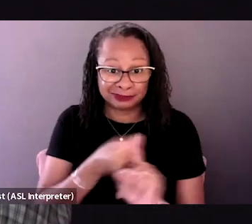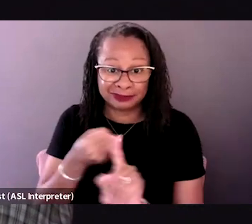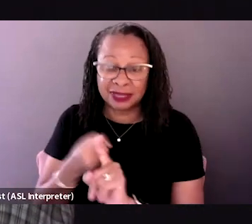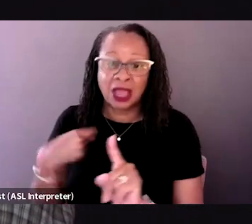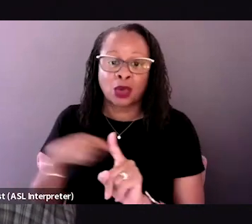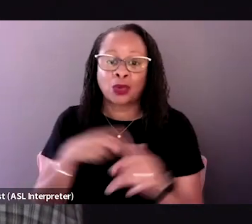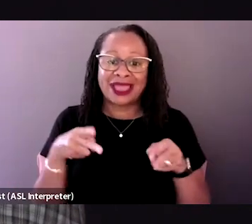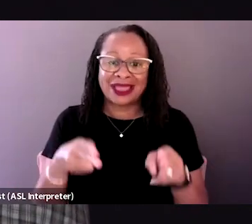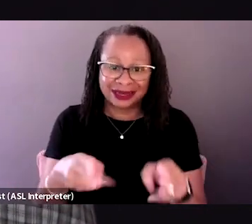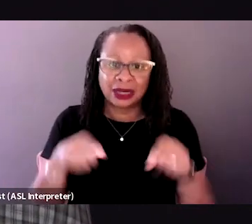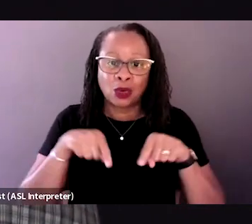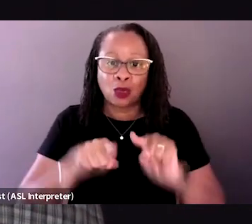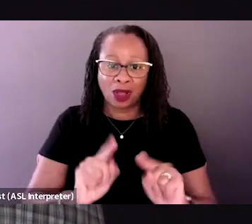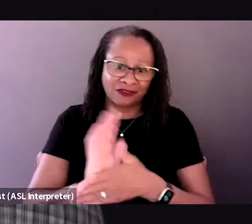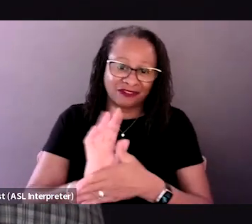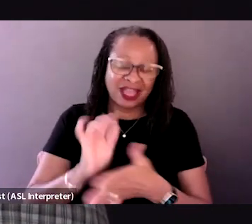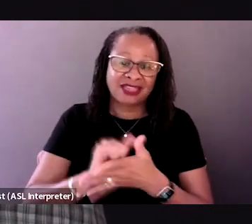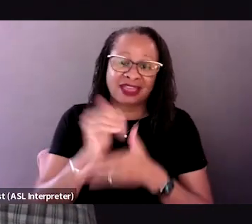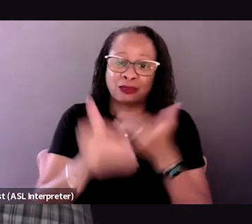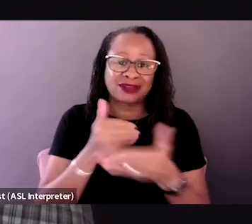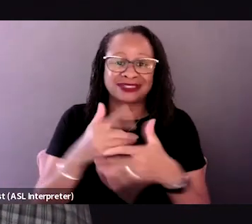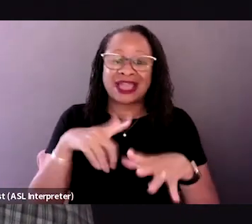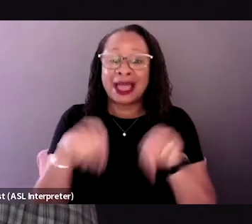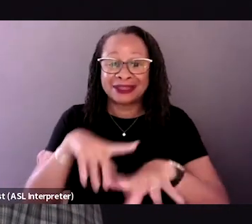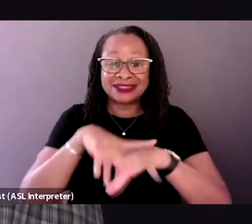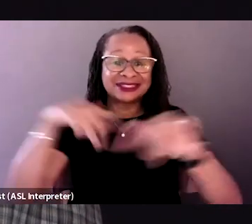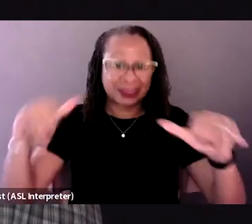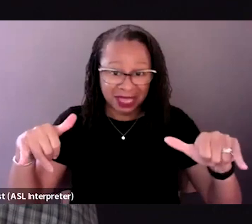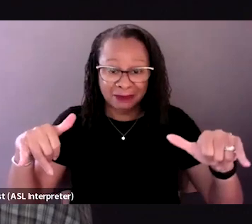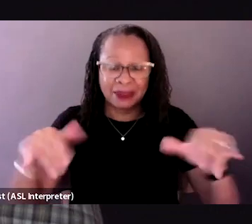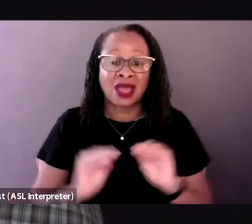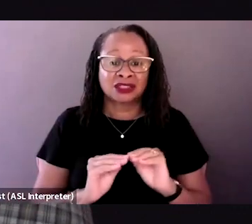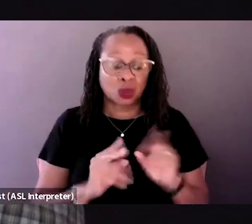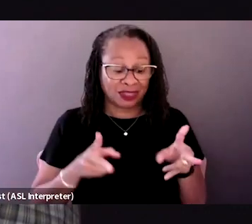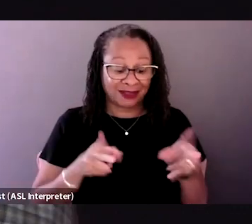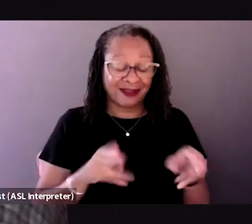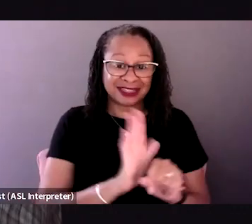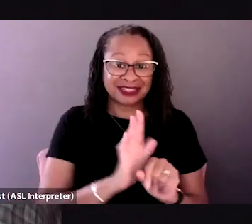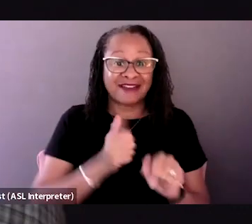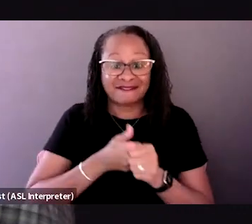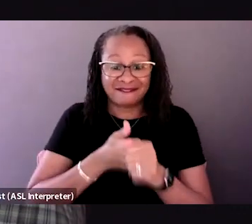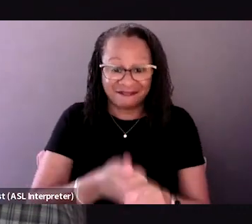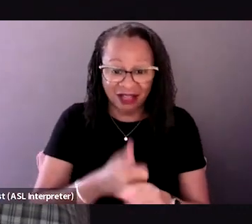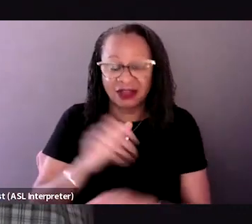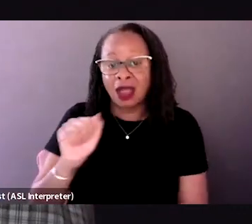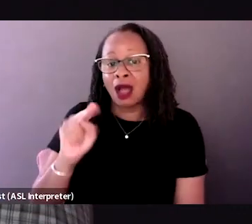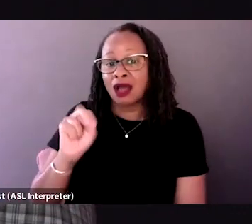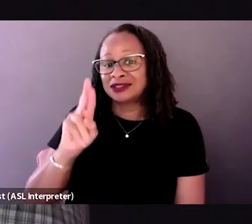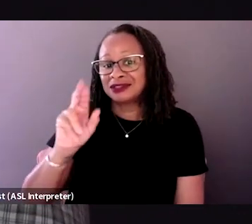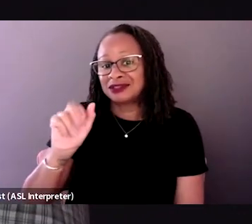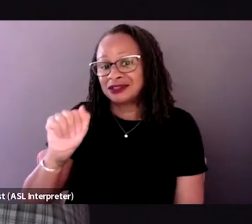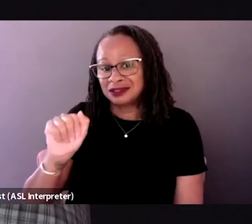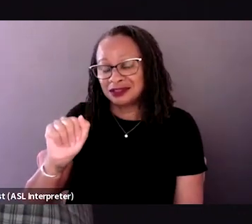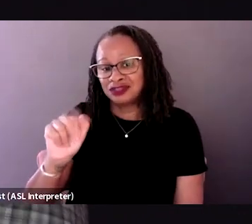unfolding, we edited while they were filming. This process was completely simultaneous. And so the cut itself actually followed Anya